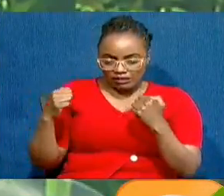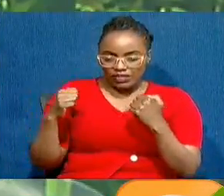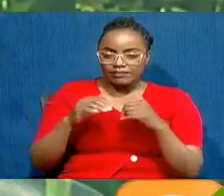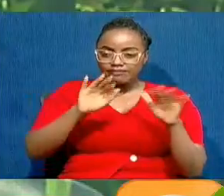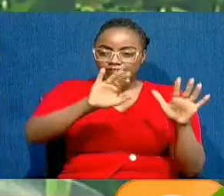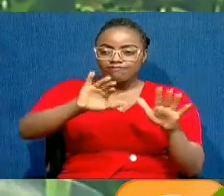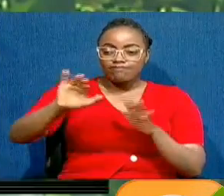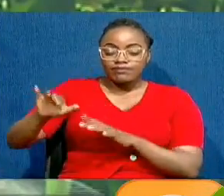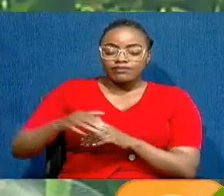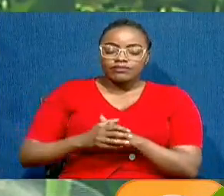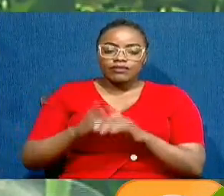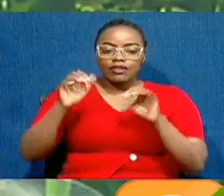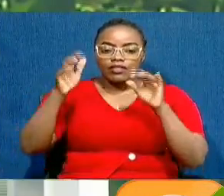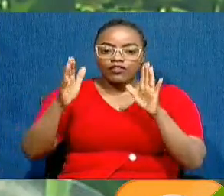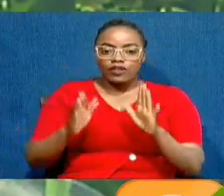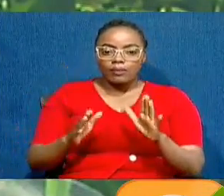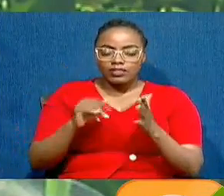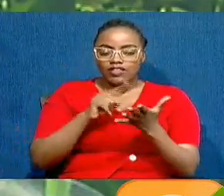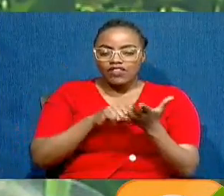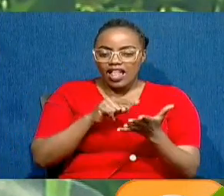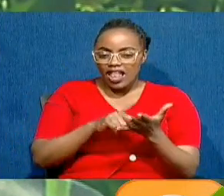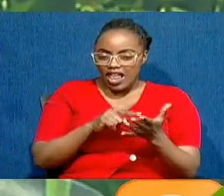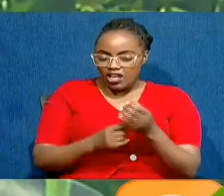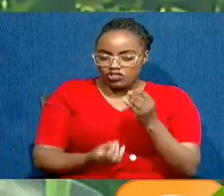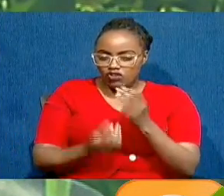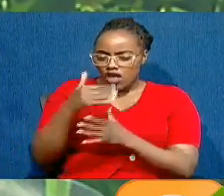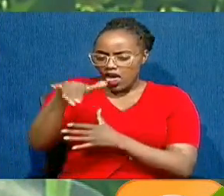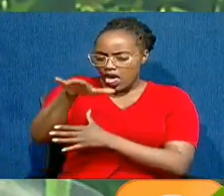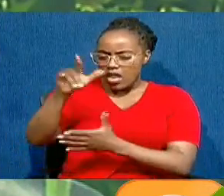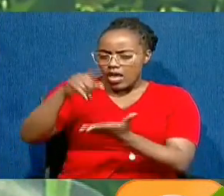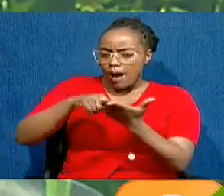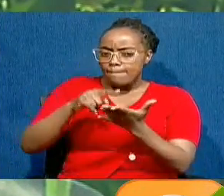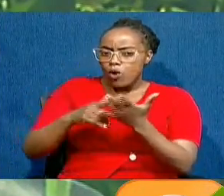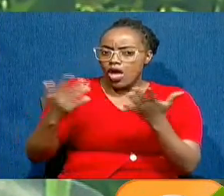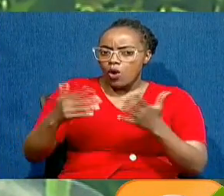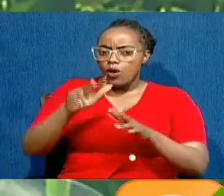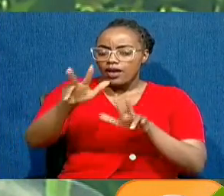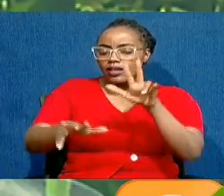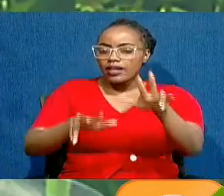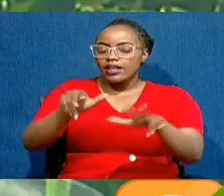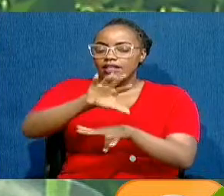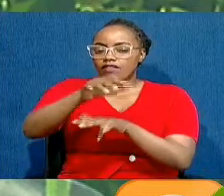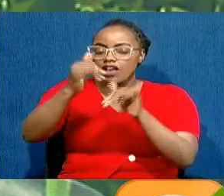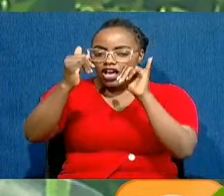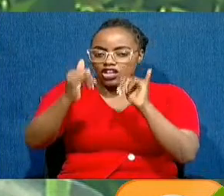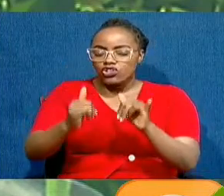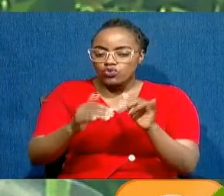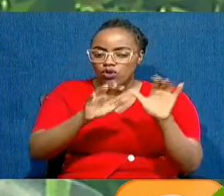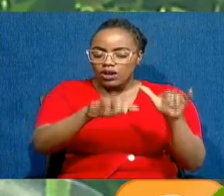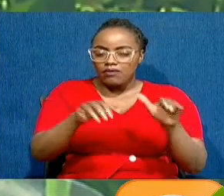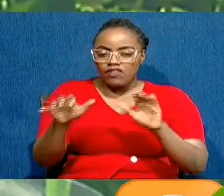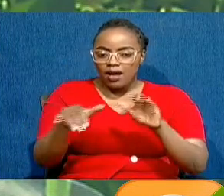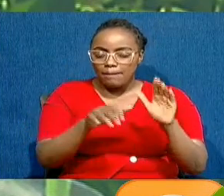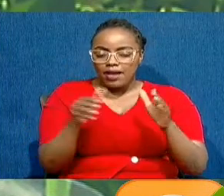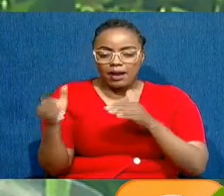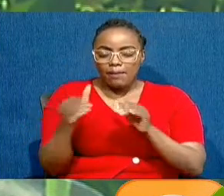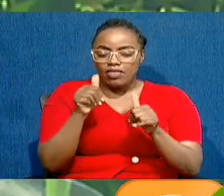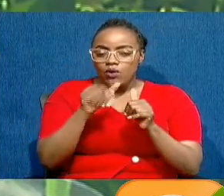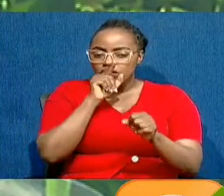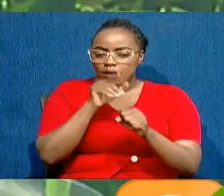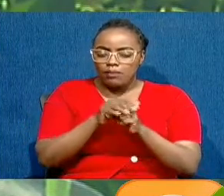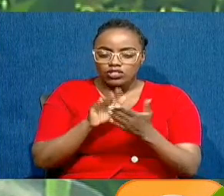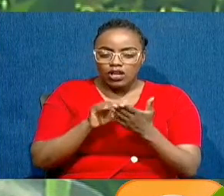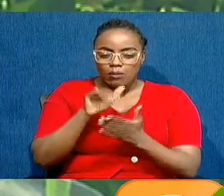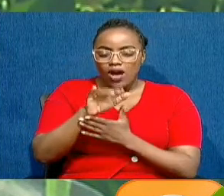Farmers in Kenya's leading rice-growing region, Mwea, in the county of Kirinyaga, are embracing a new cultivation method that promises